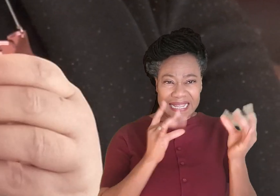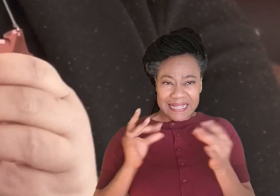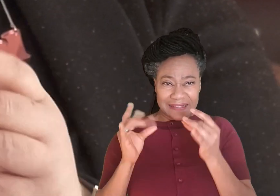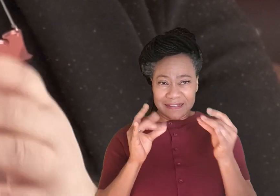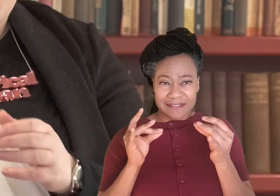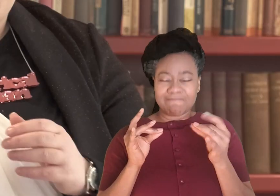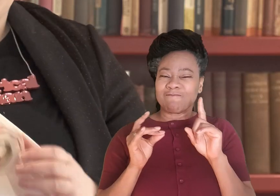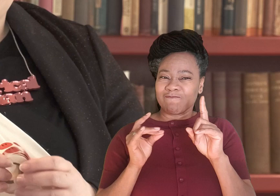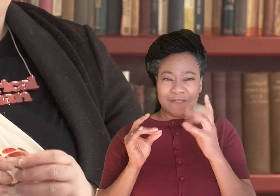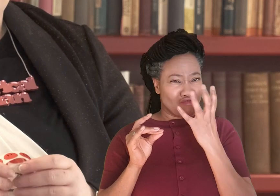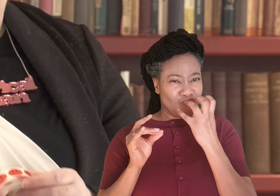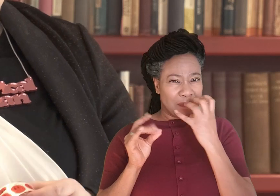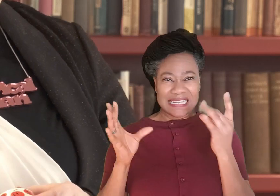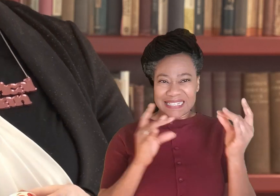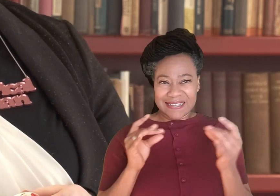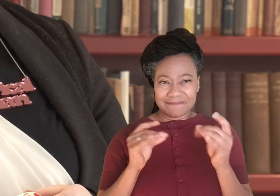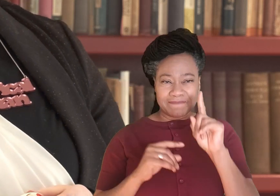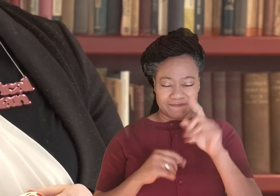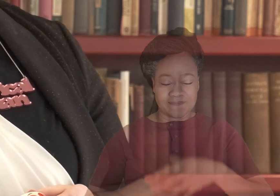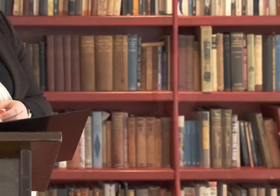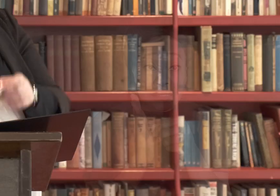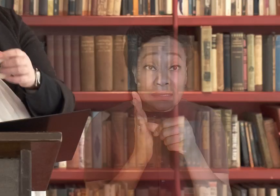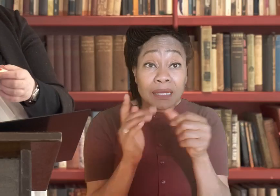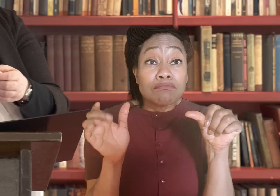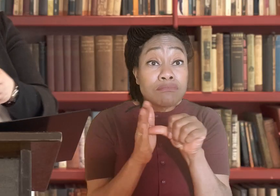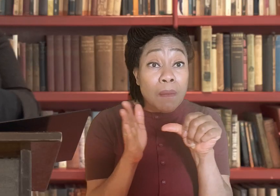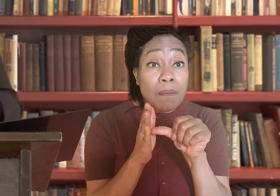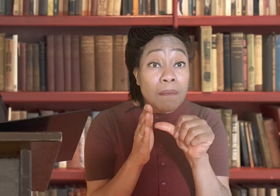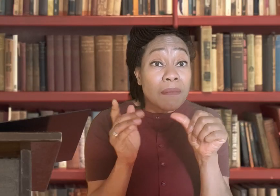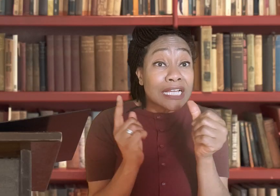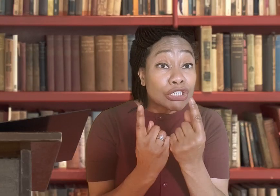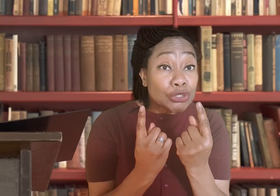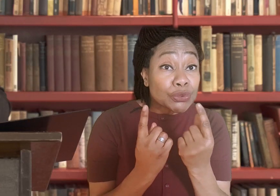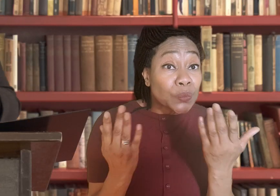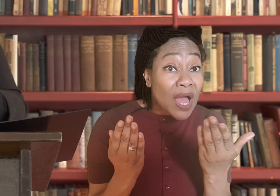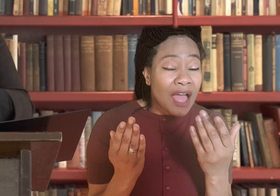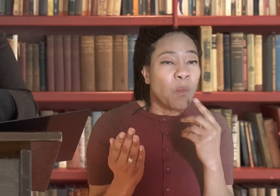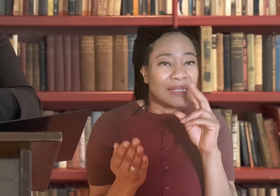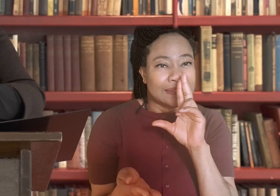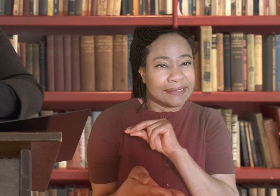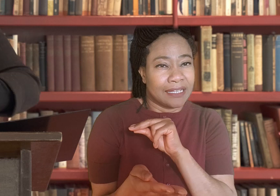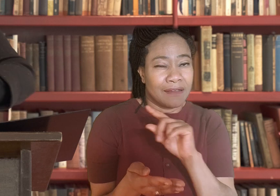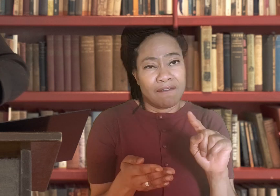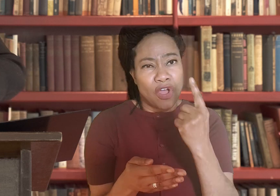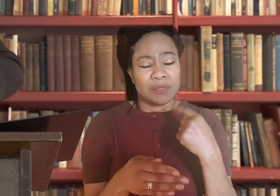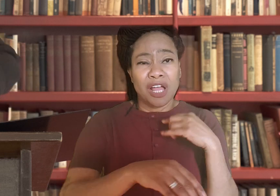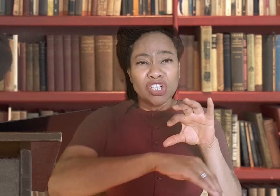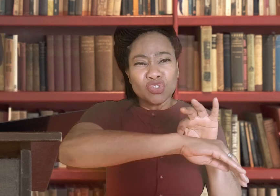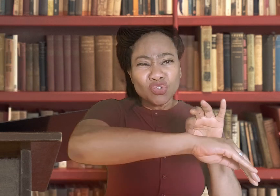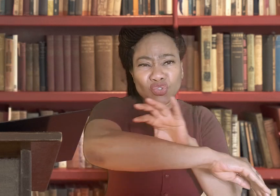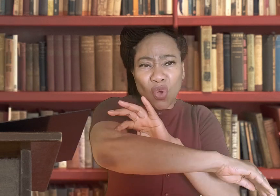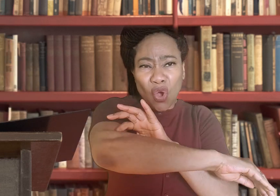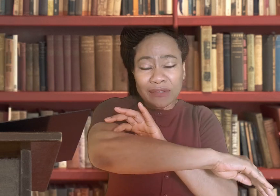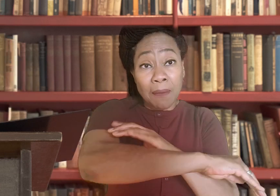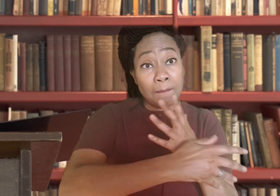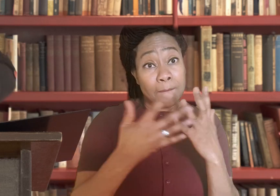little stickers, and we're going to stick them on where there's an issue. Right, first off, my joints. This is the